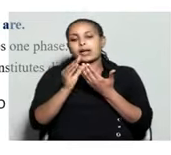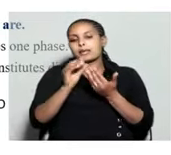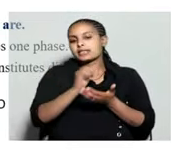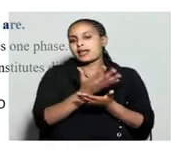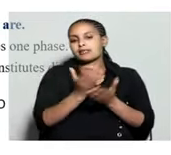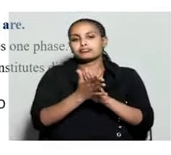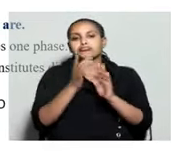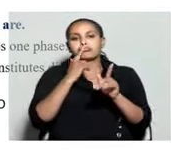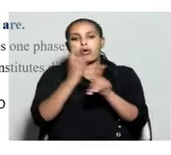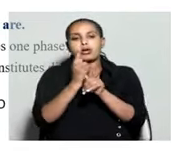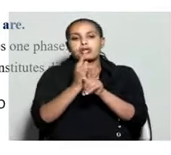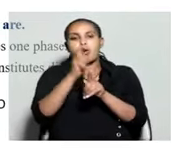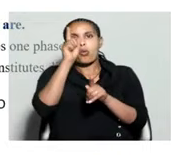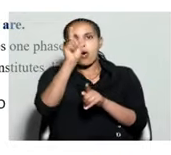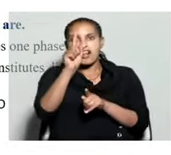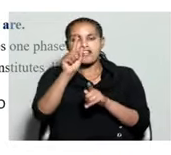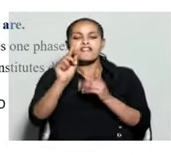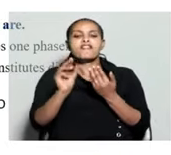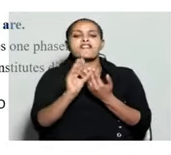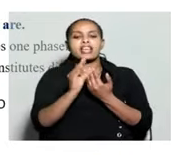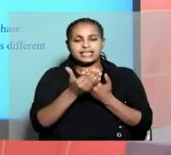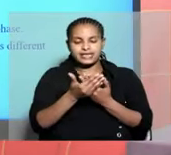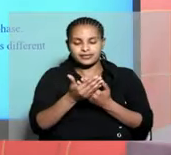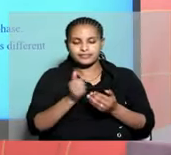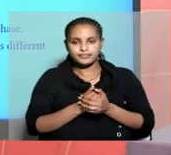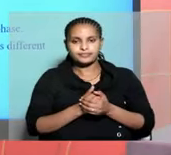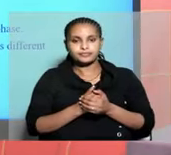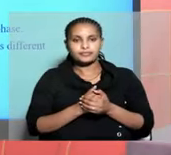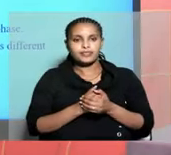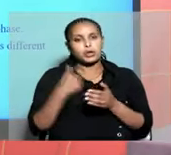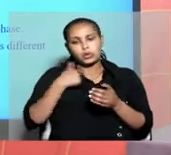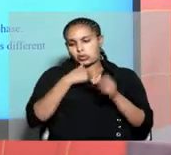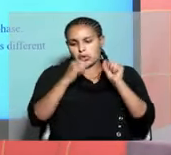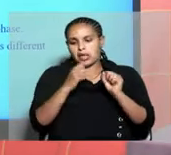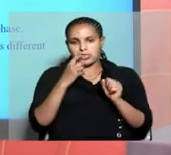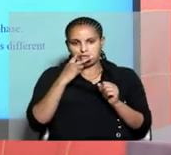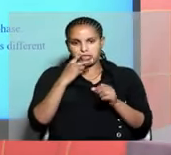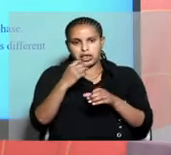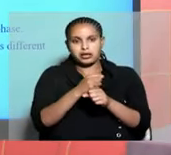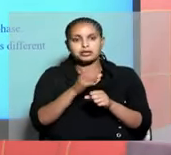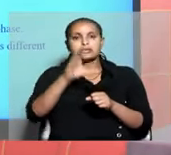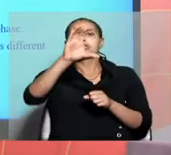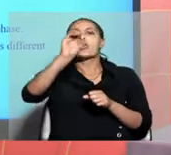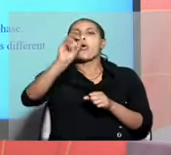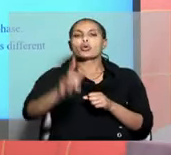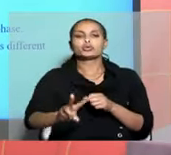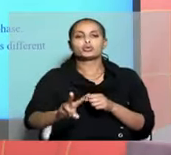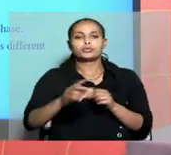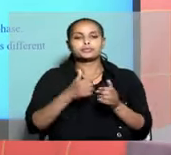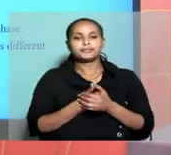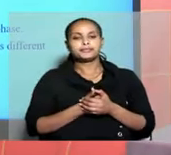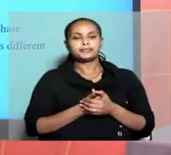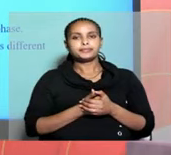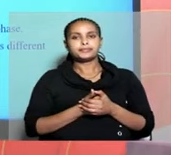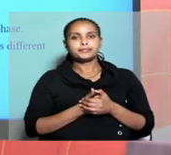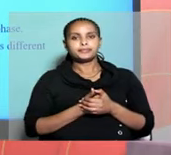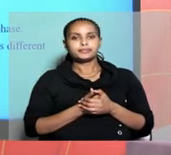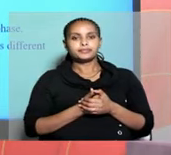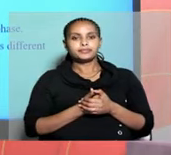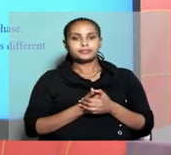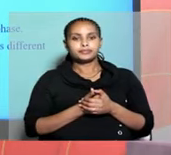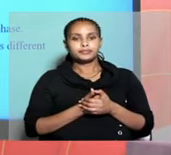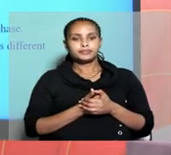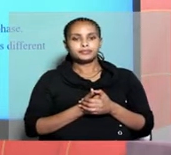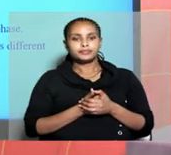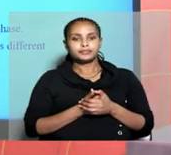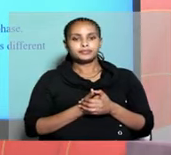matter constitutes one phase. You can take carbon dioxide. Carbon dioxide